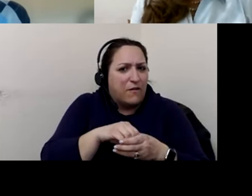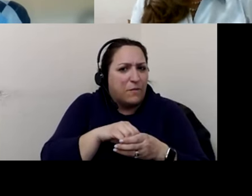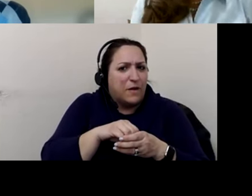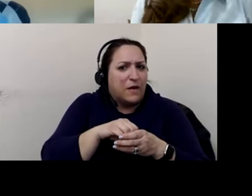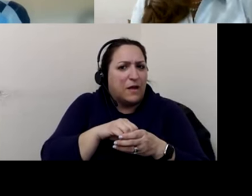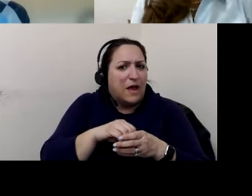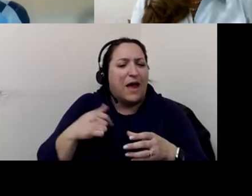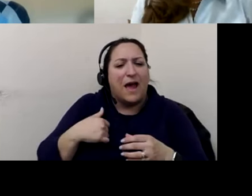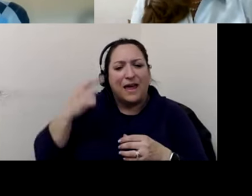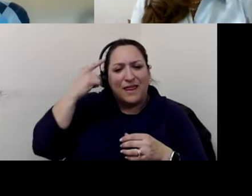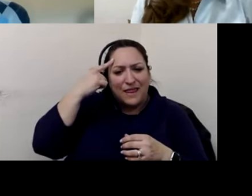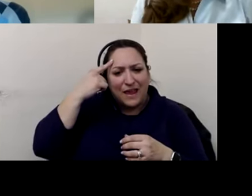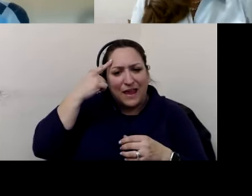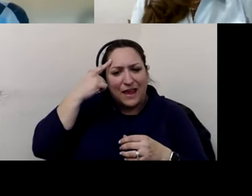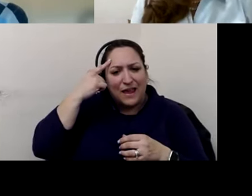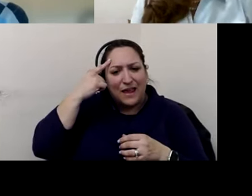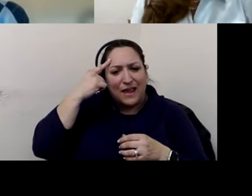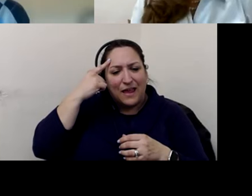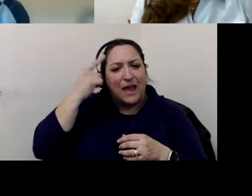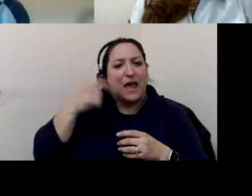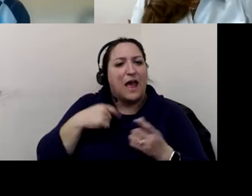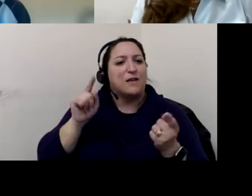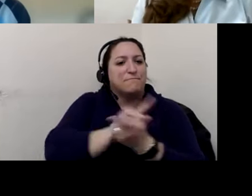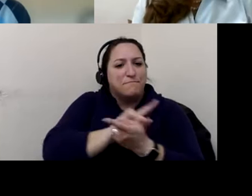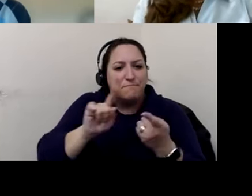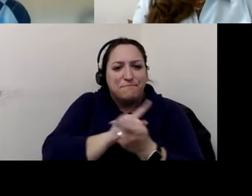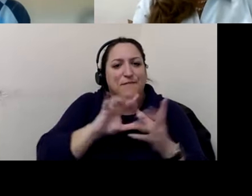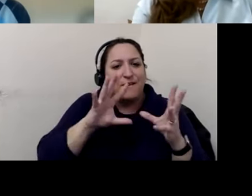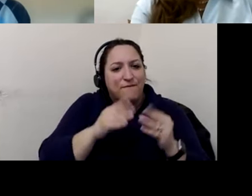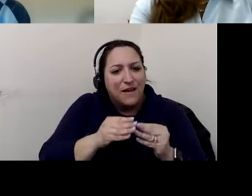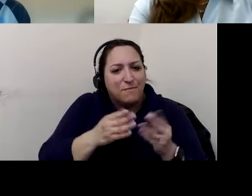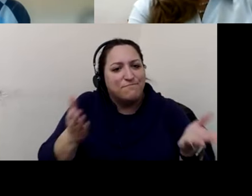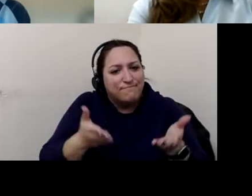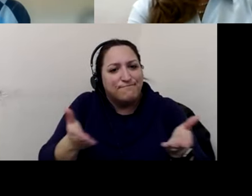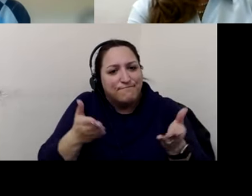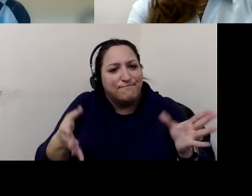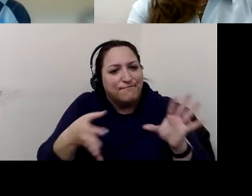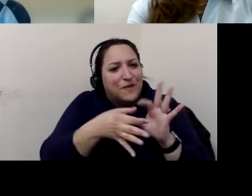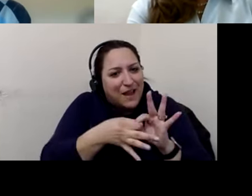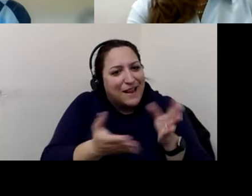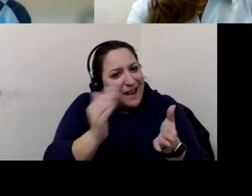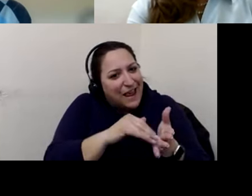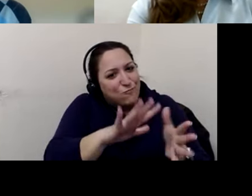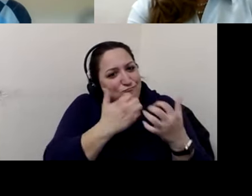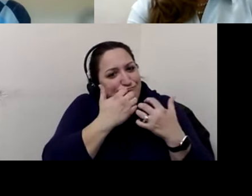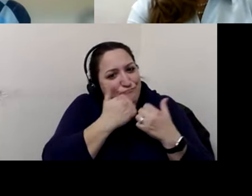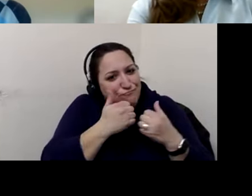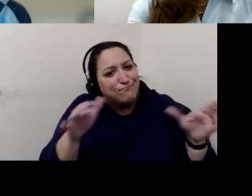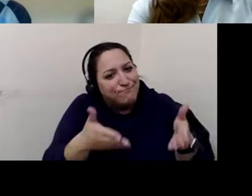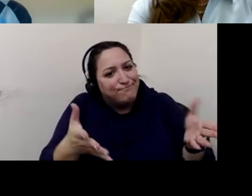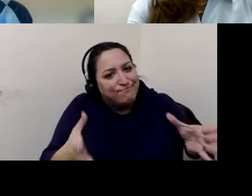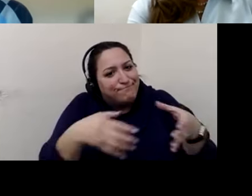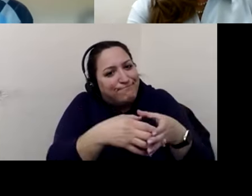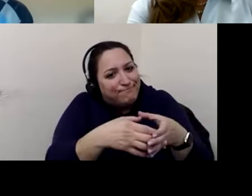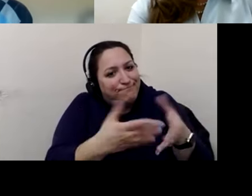I think as I got to meet families and encourage them to reconnect with their loved ones, it became